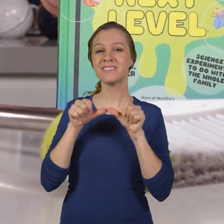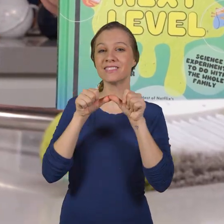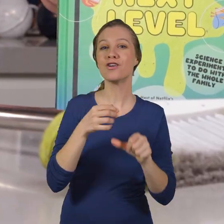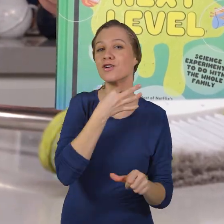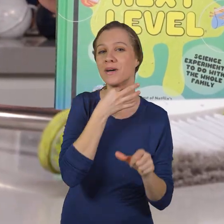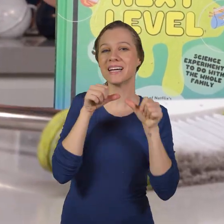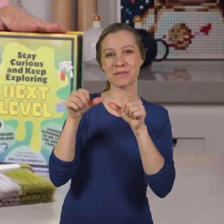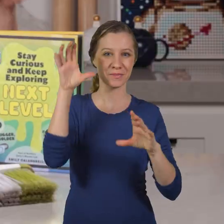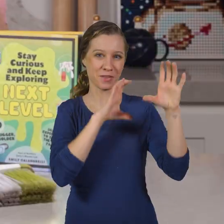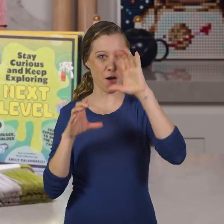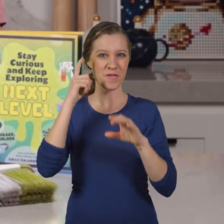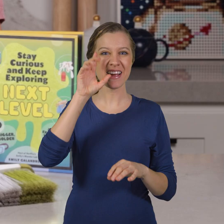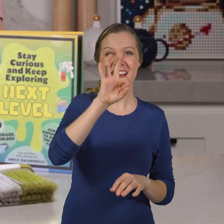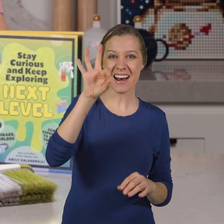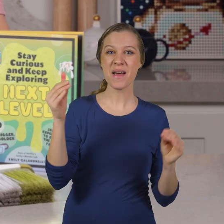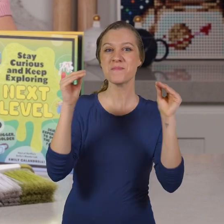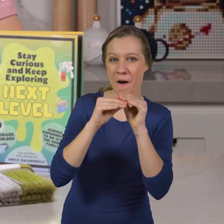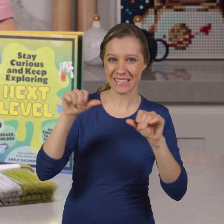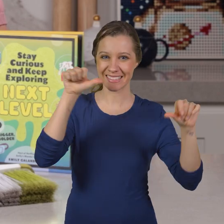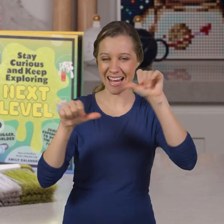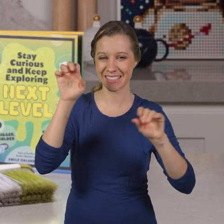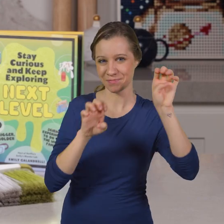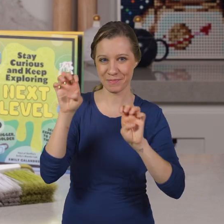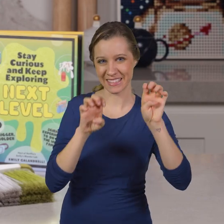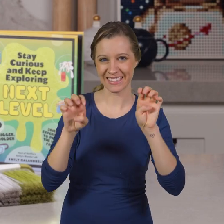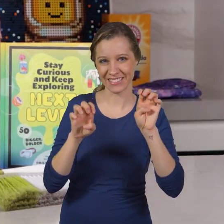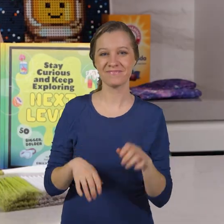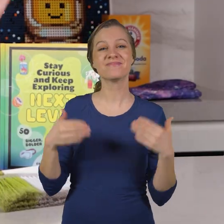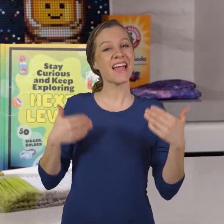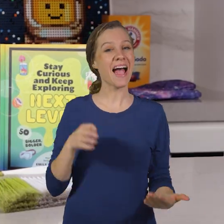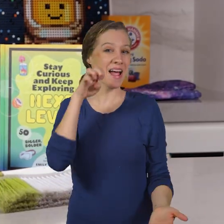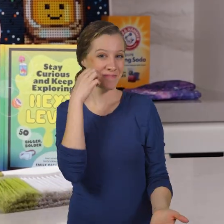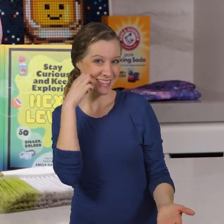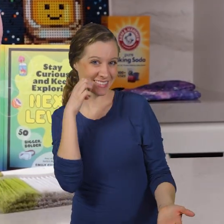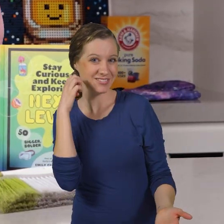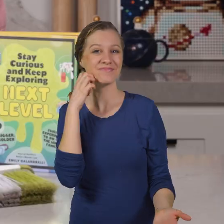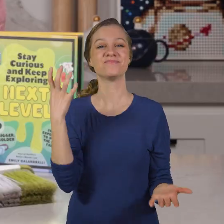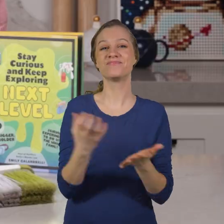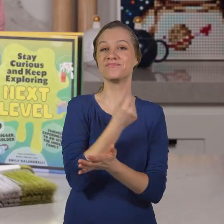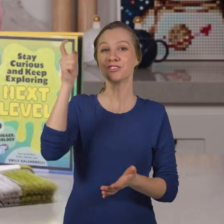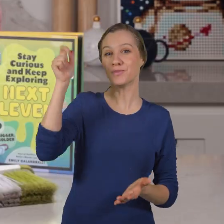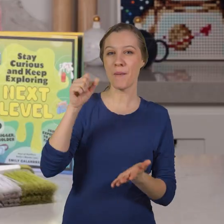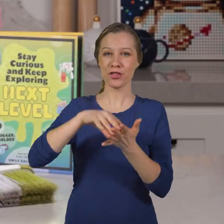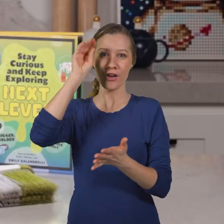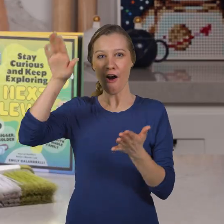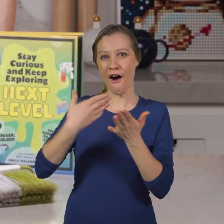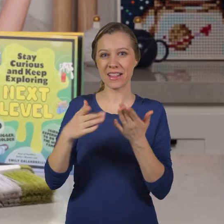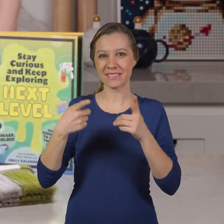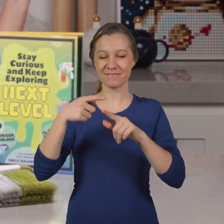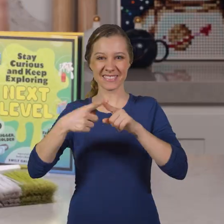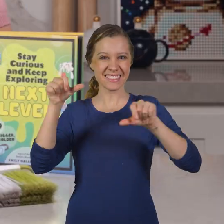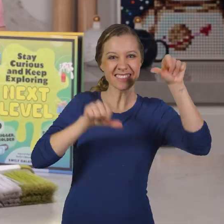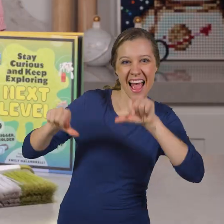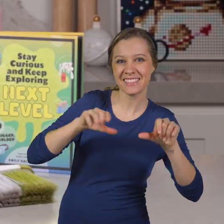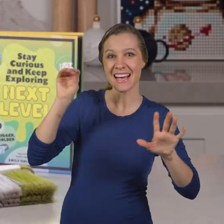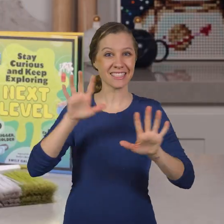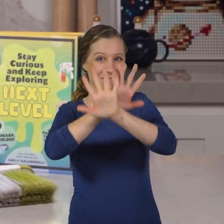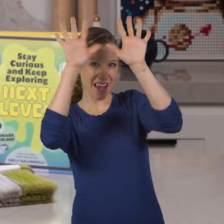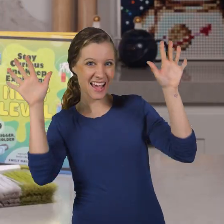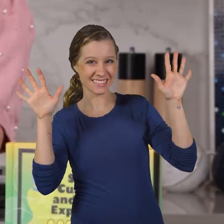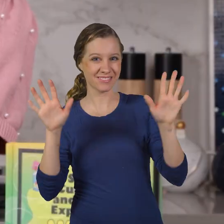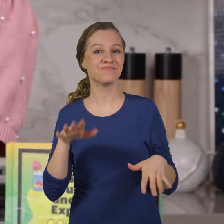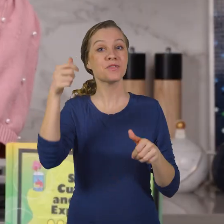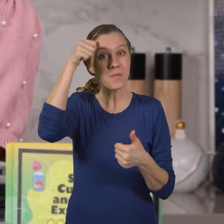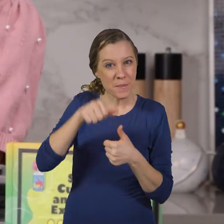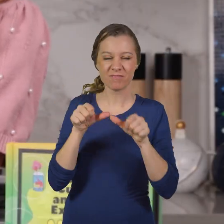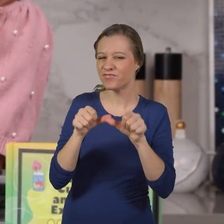Keep Exploring book series for 99 more science experiments. I'm Emily Calandrelli. Subscribe to learn more about all things science and